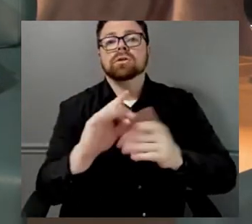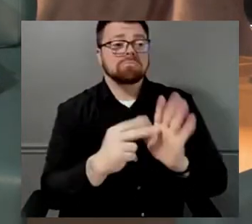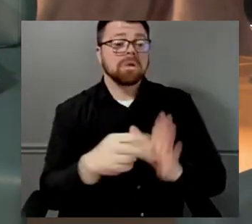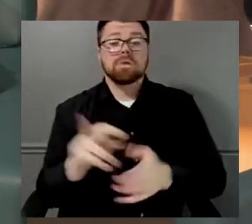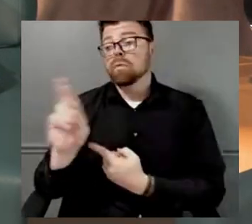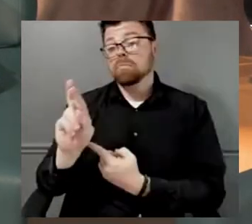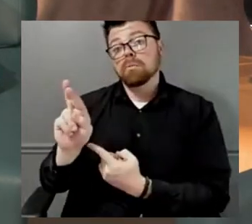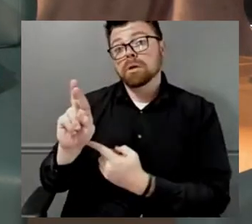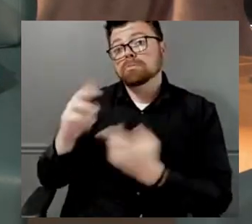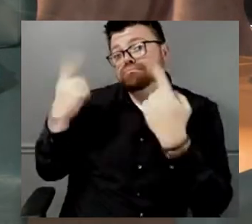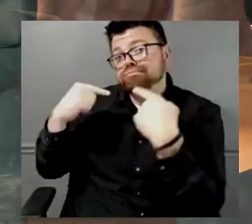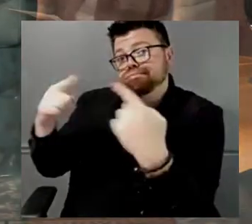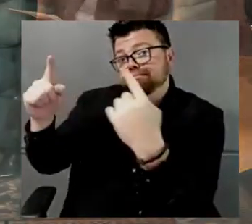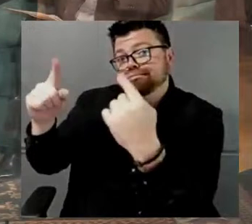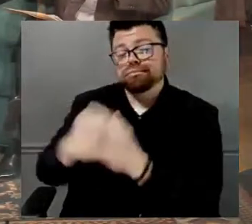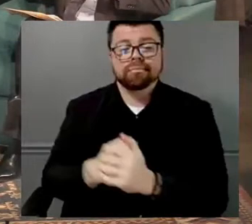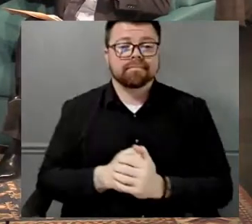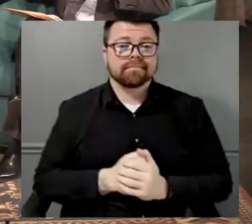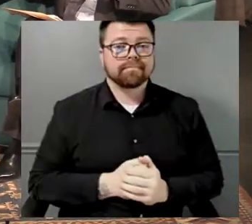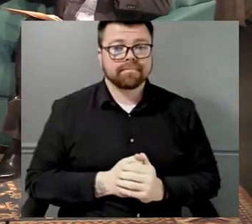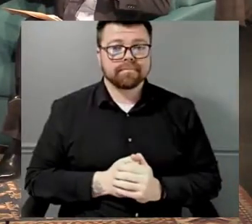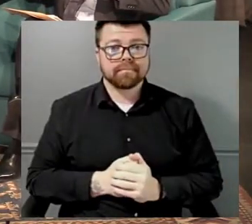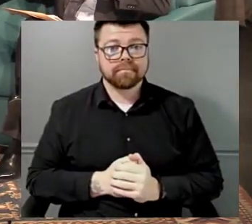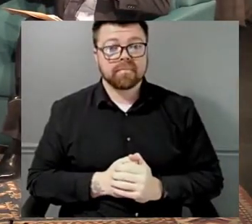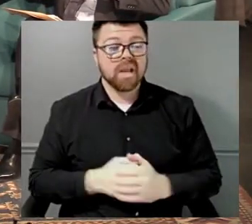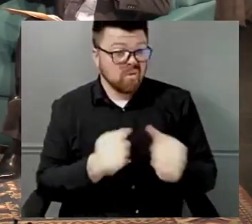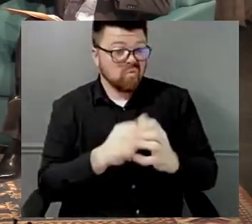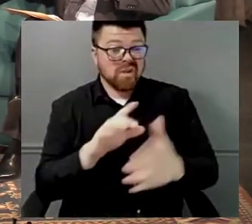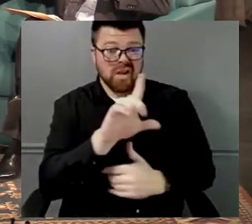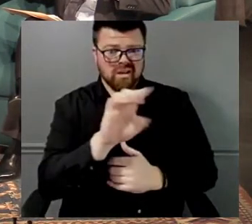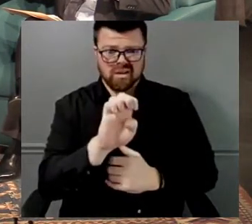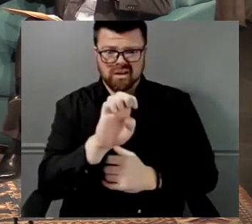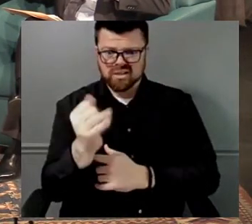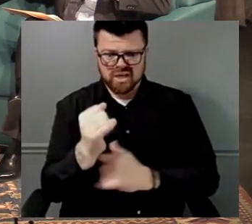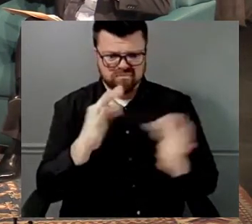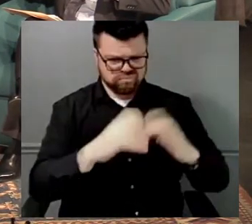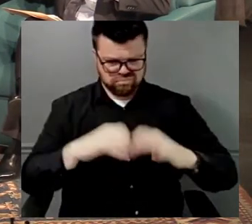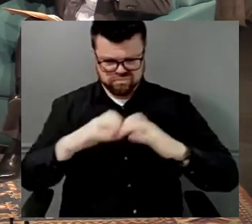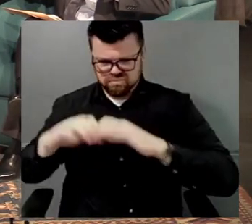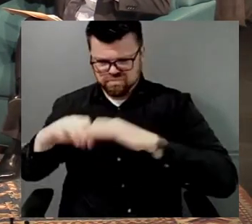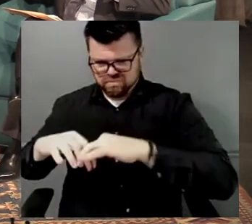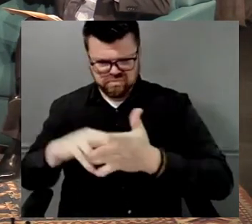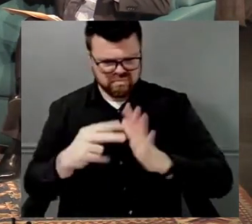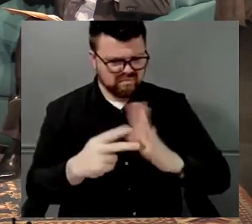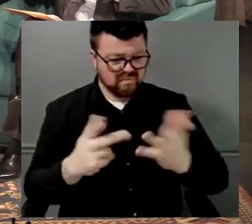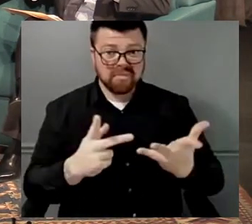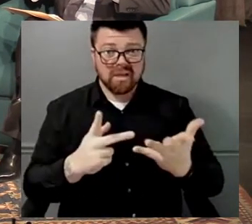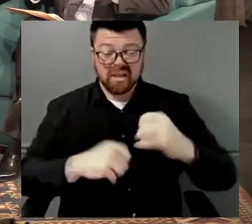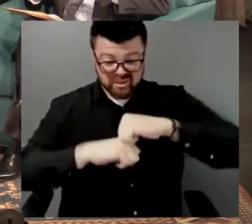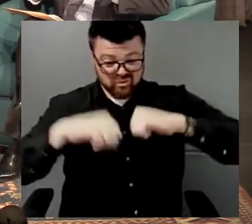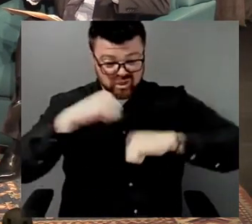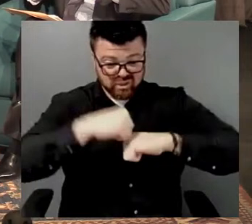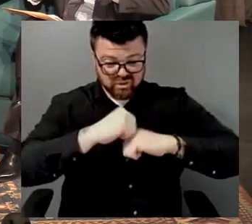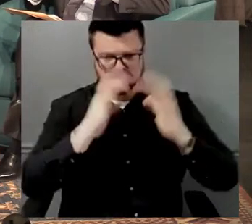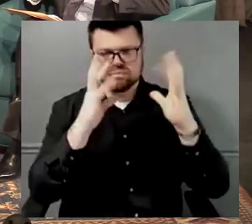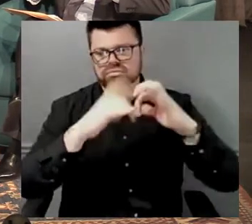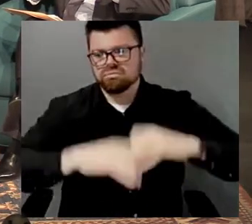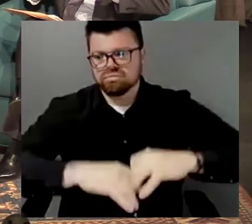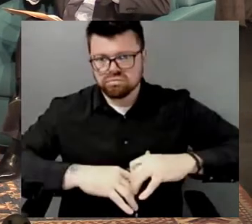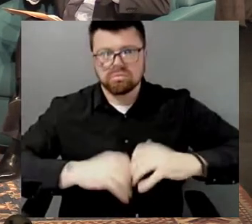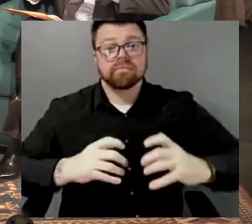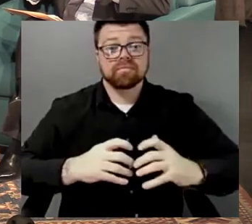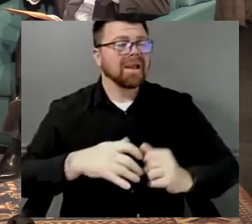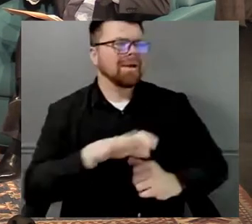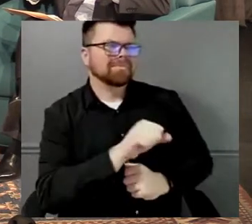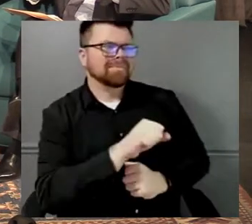function. And without it, we lose something very fundamental. Justice Barrett. Yes, I agree